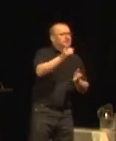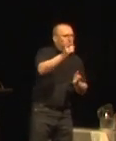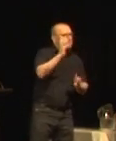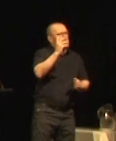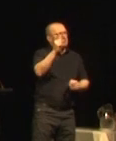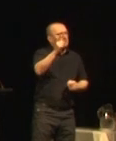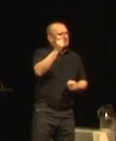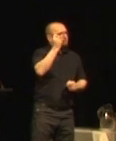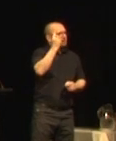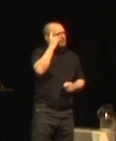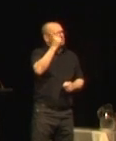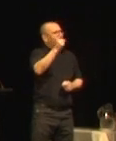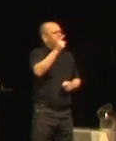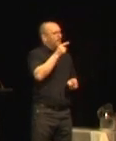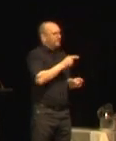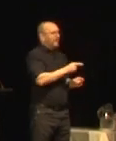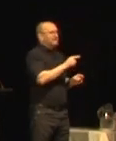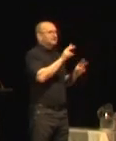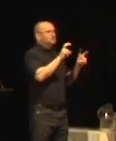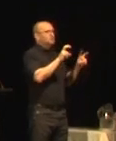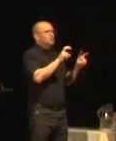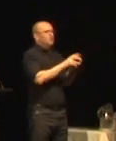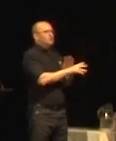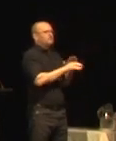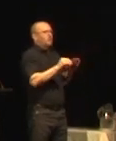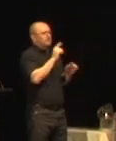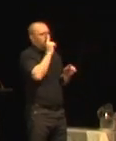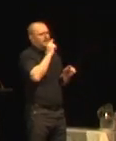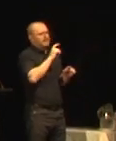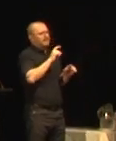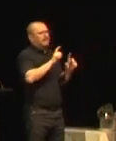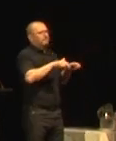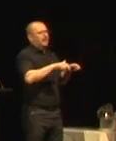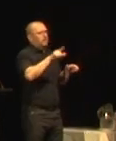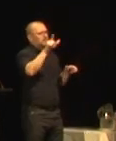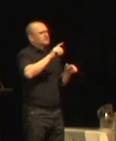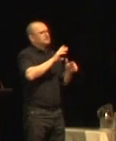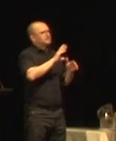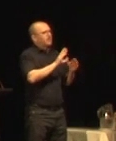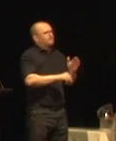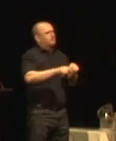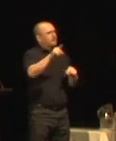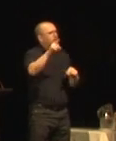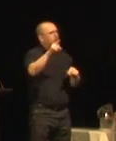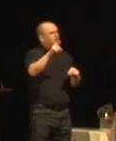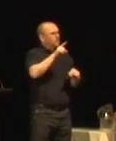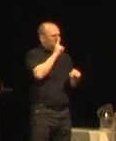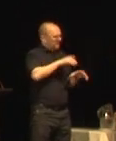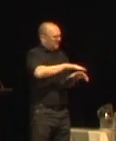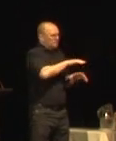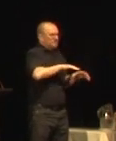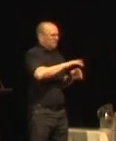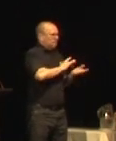scenario was written by people in Cape Town, South Africa, which ran out of water. It's a way of telling a story about the